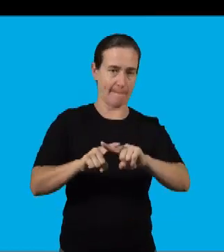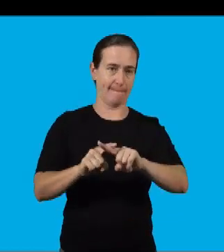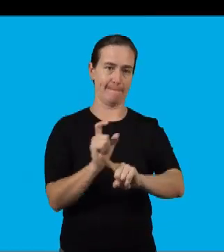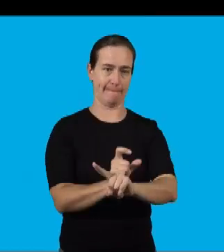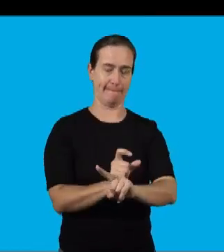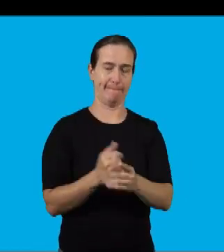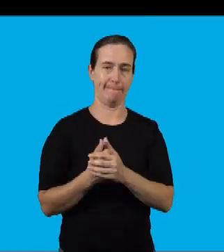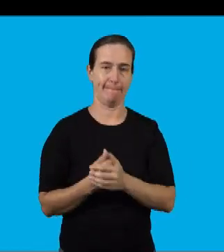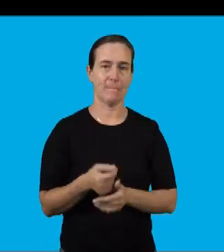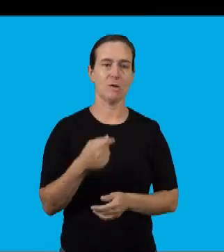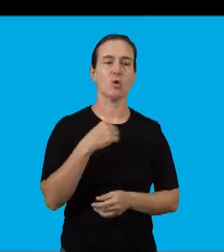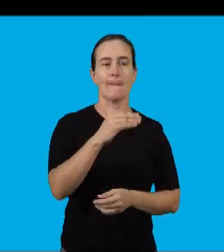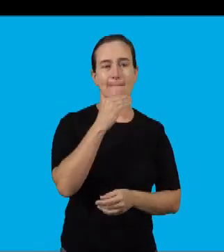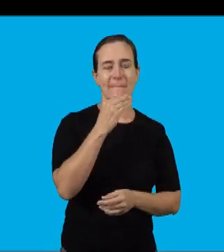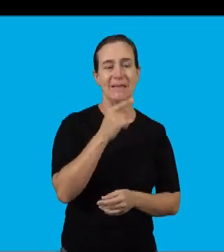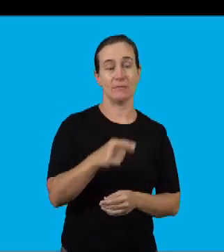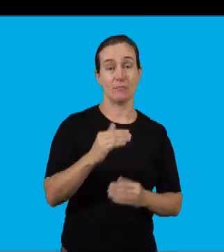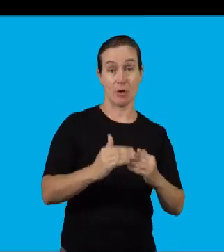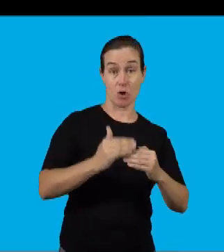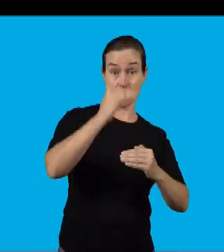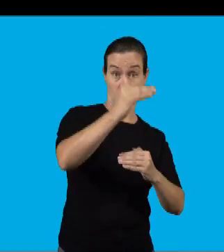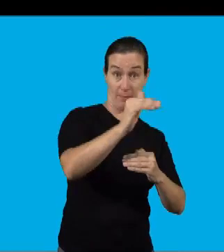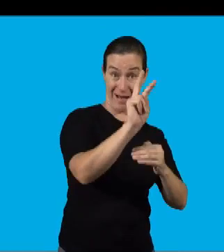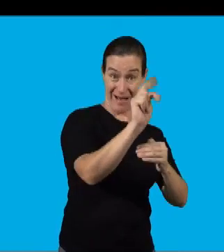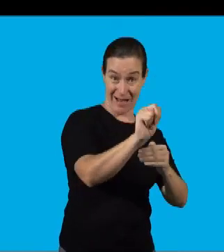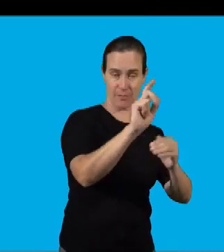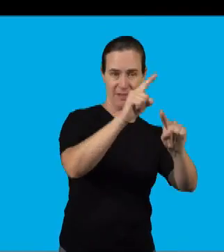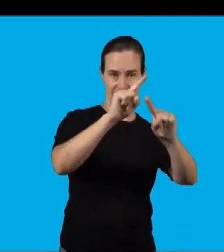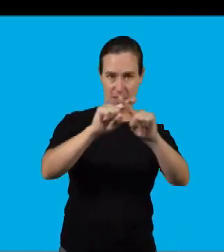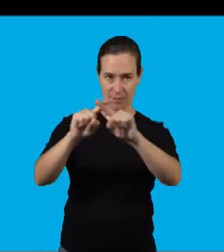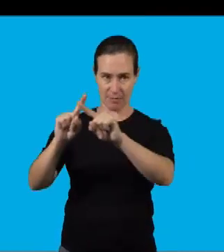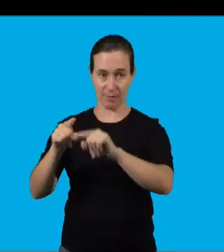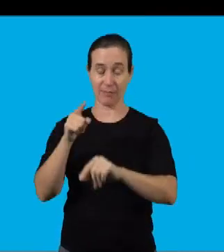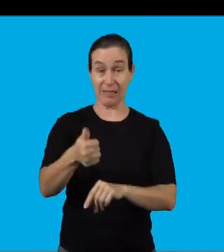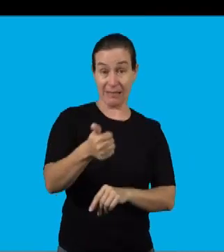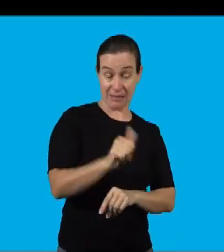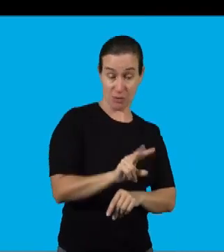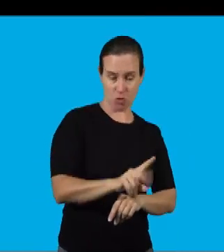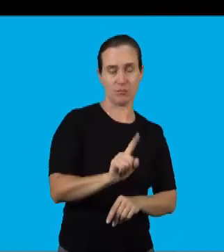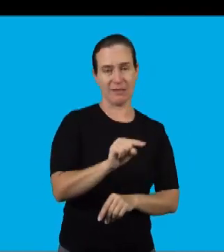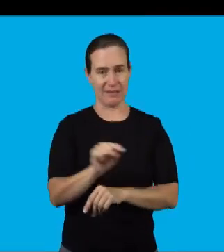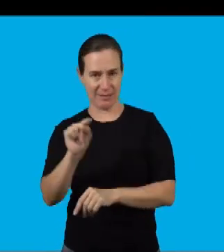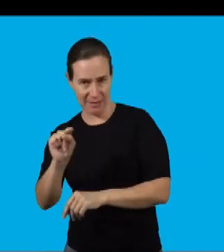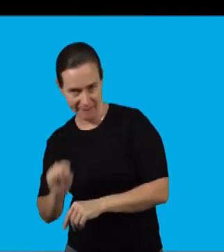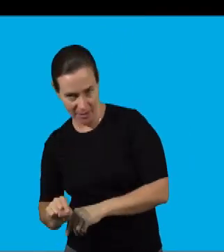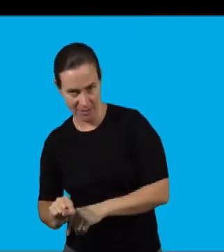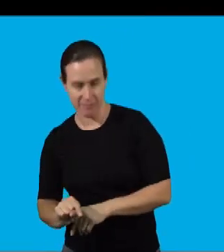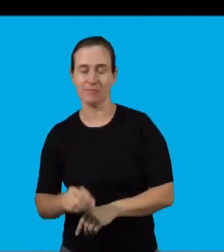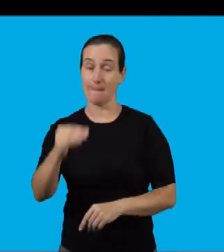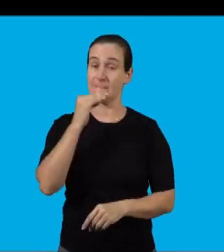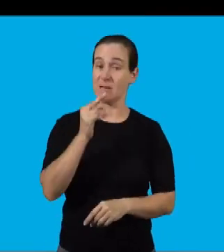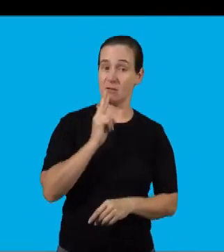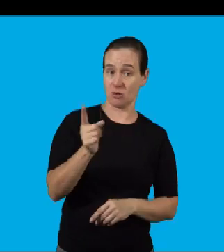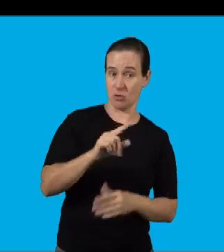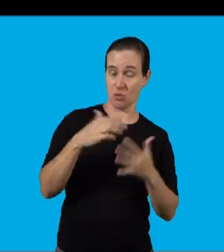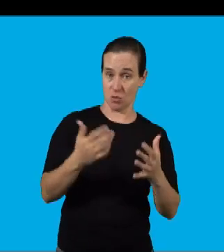to actually multiply the numerators, or we're going to multiply the n, and we're going to divide the 2. So that is going to give us an